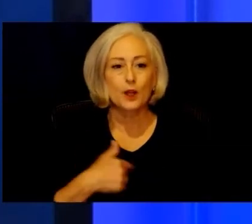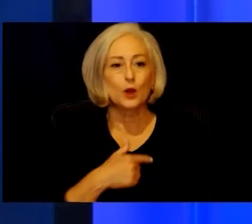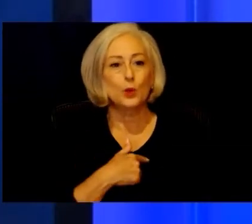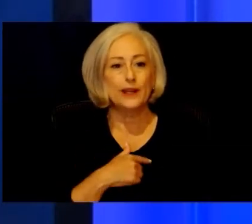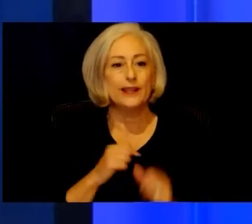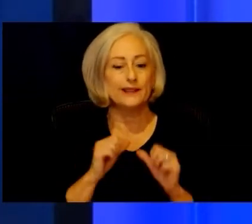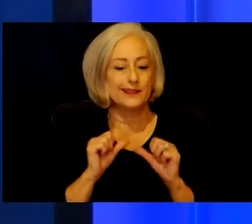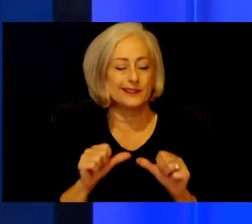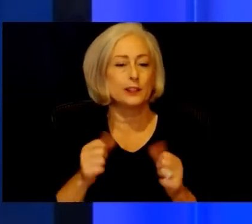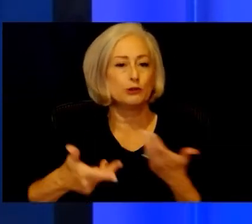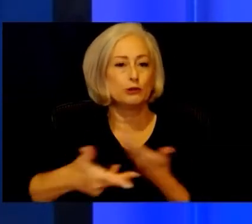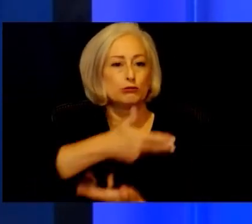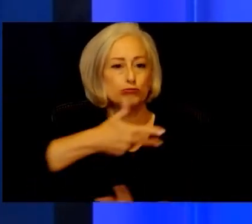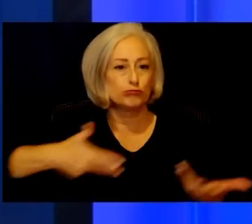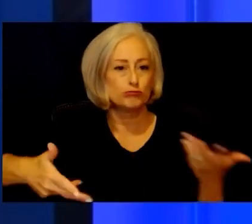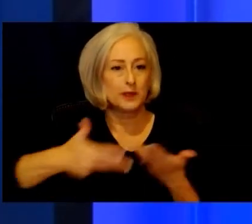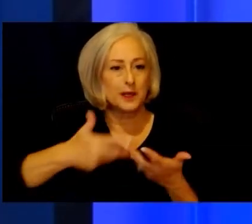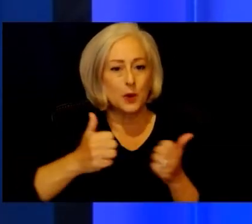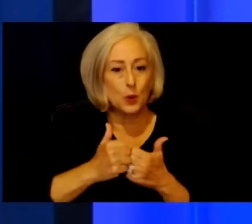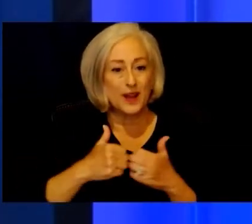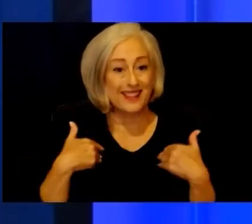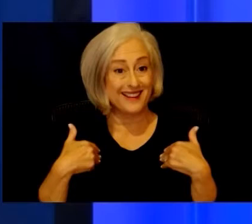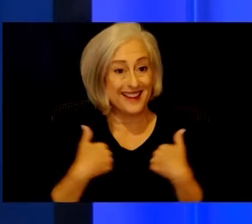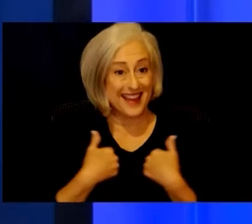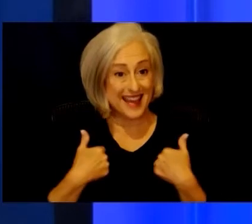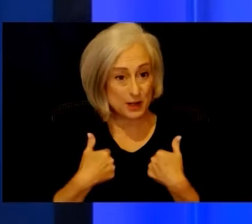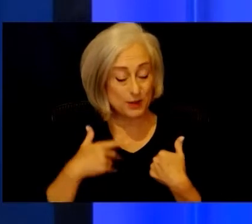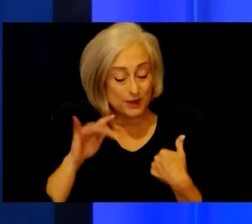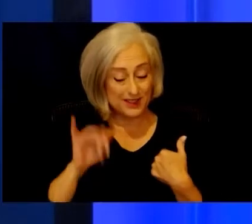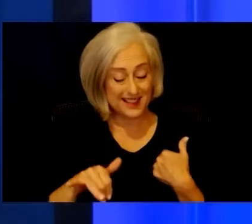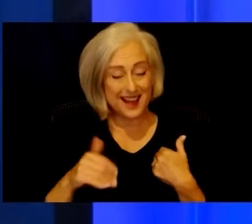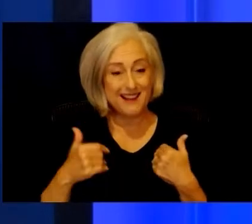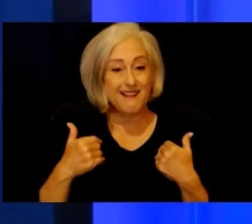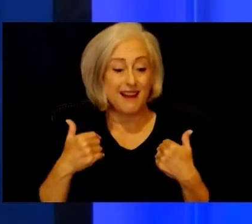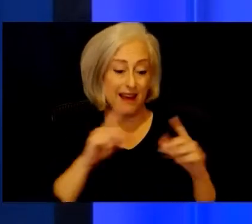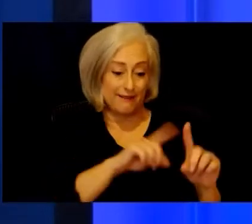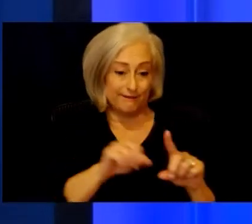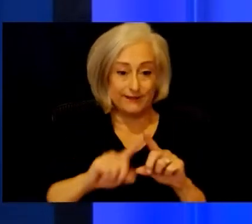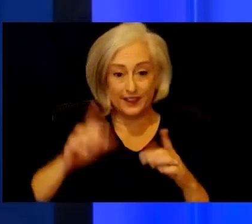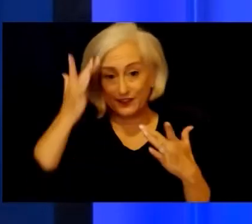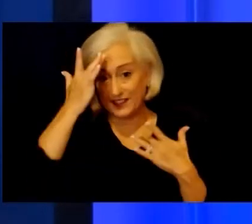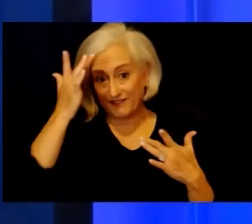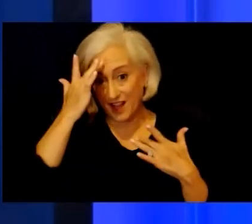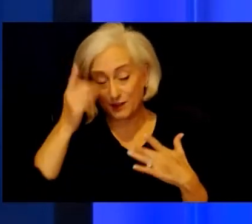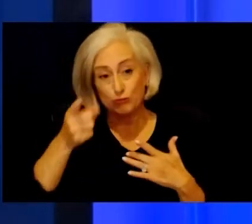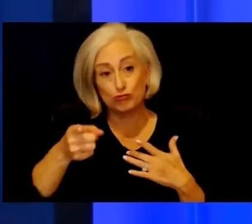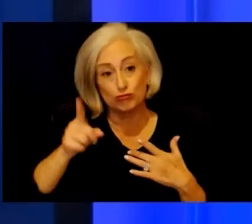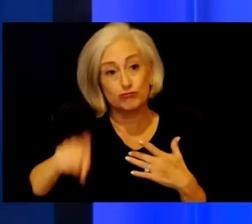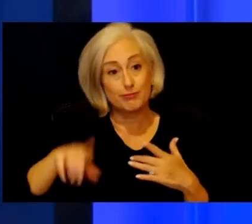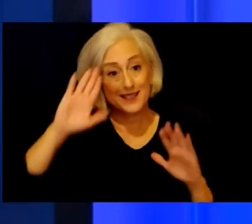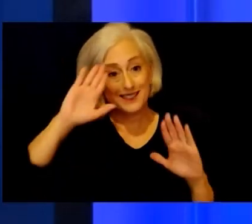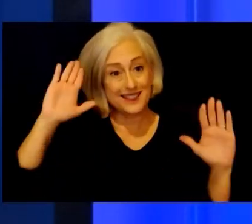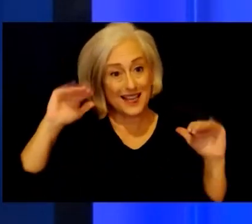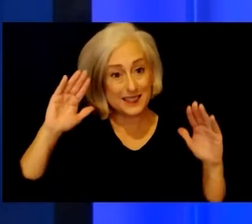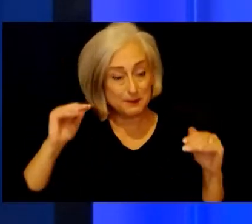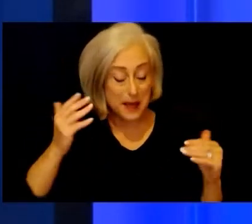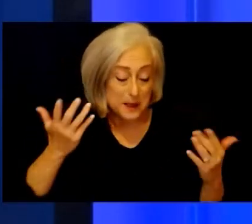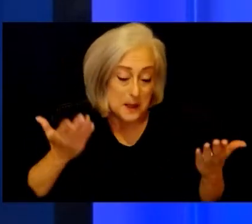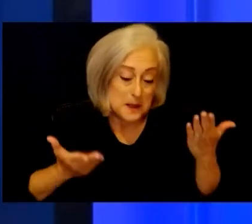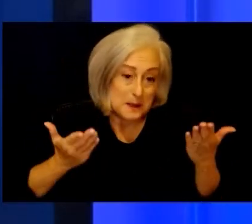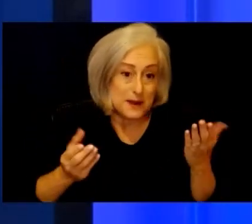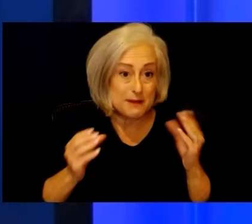animals that continue to harbor these viruses. So we have to expect that there will probably be more outbreaks